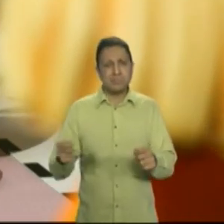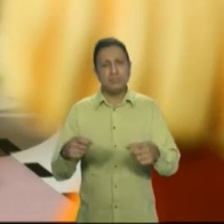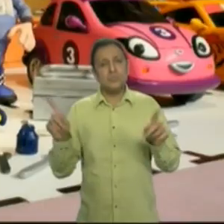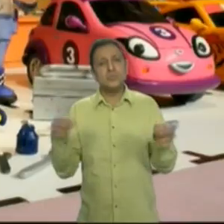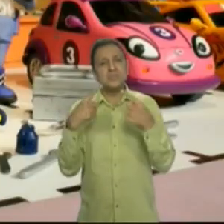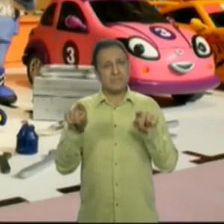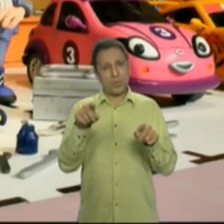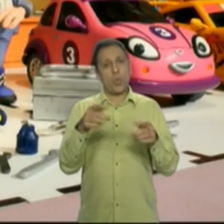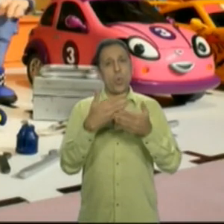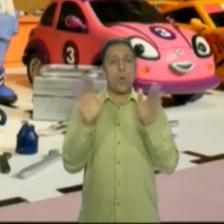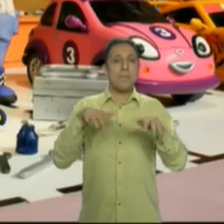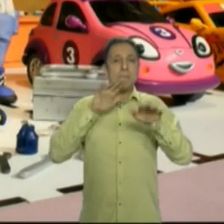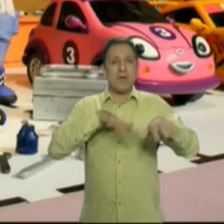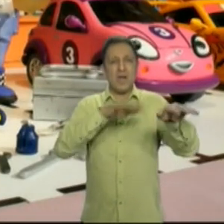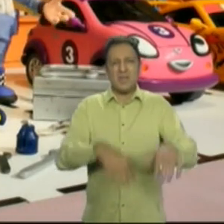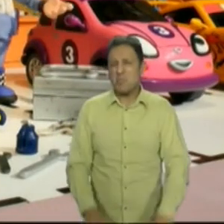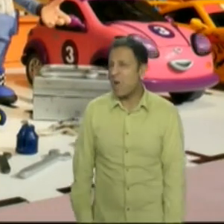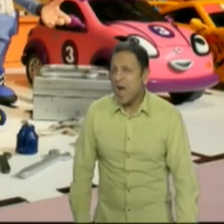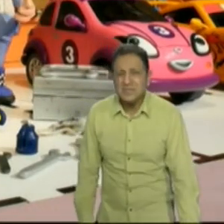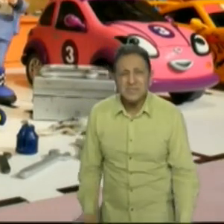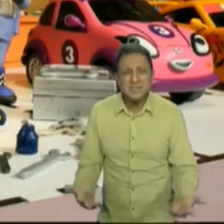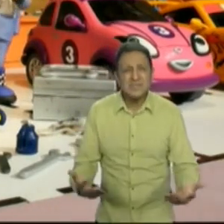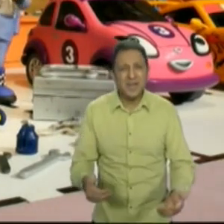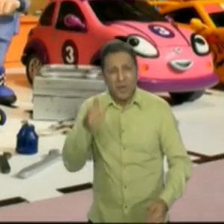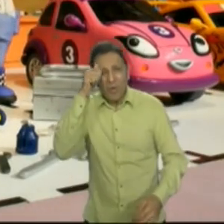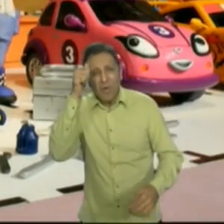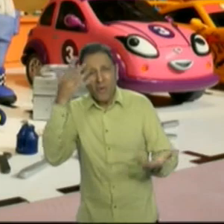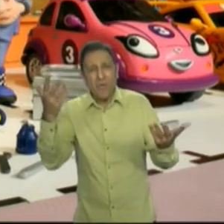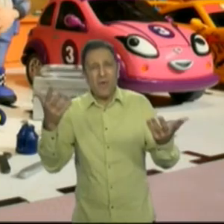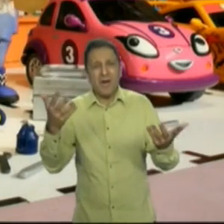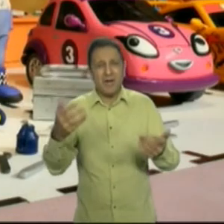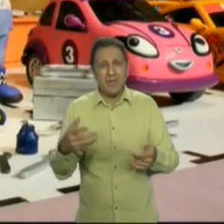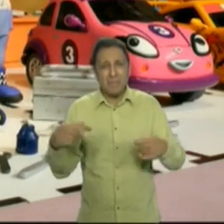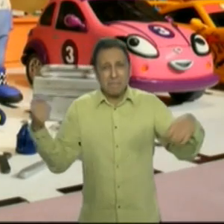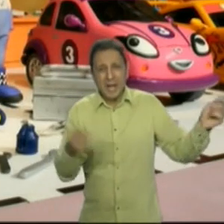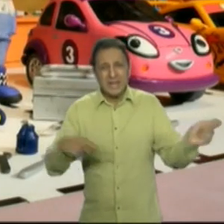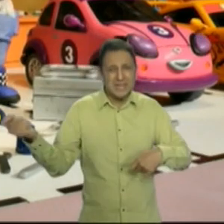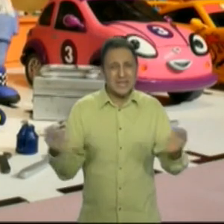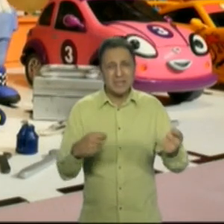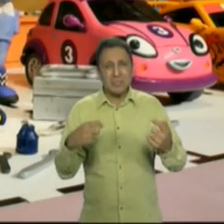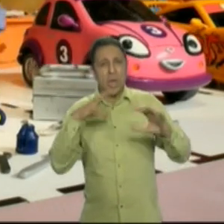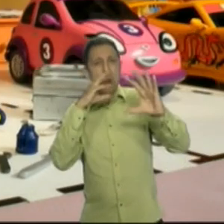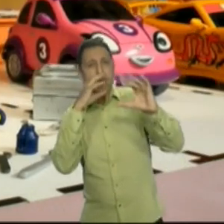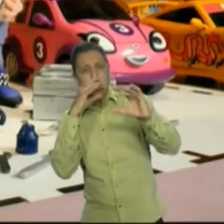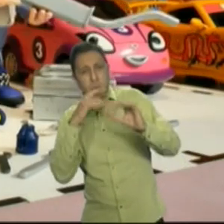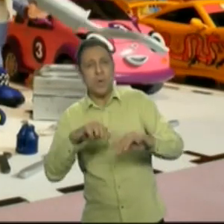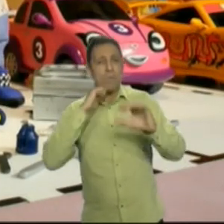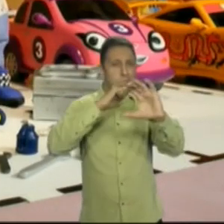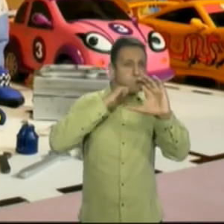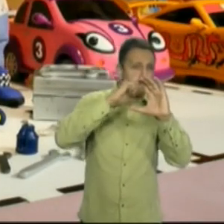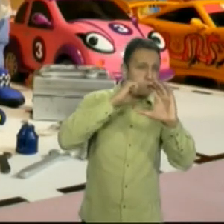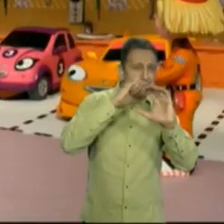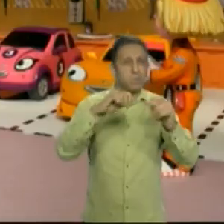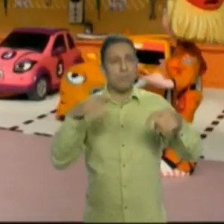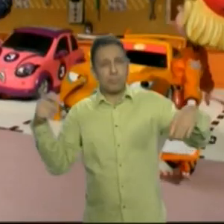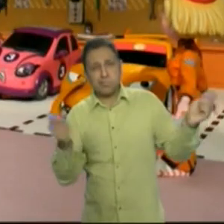brass band? A brass band? Well, it's a band, but they play brass instruments, like trumpets, trombones, saxophones,